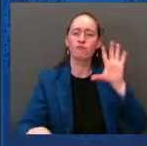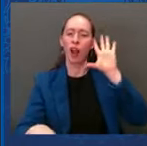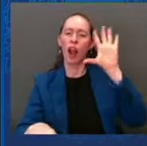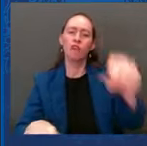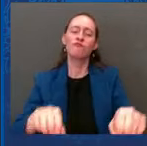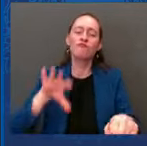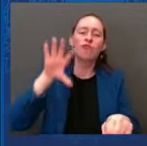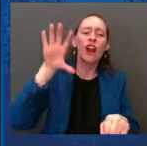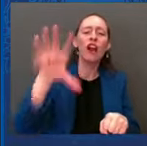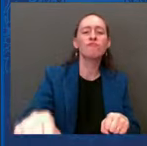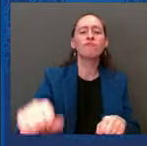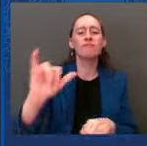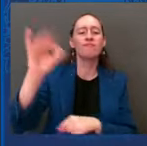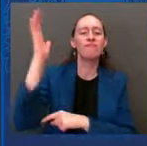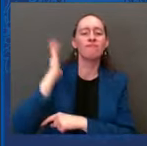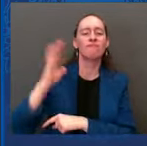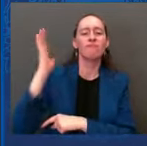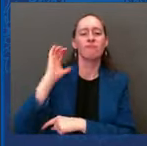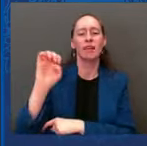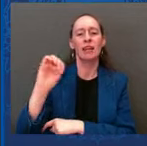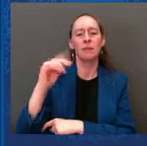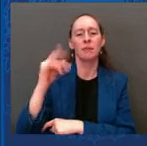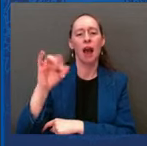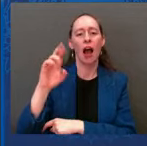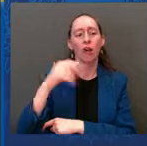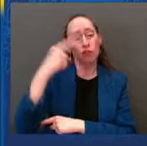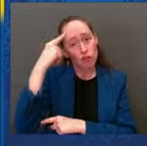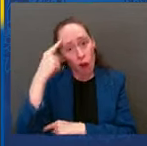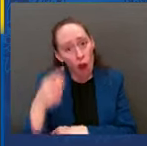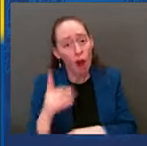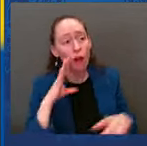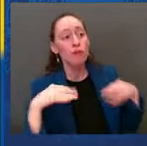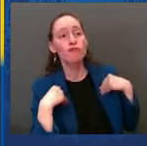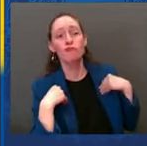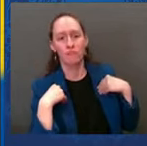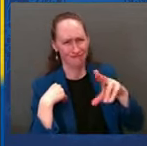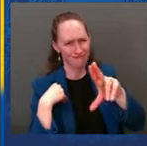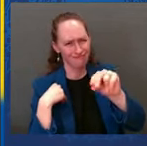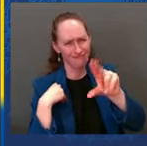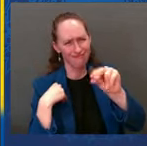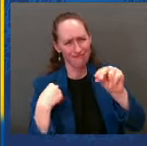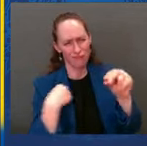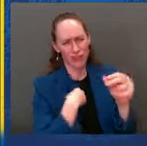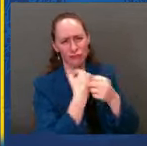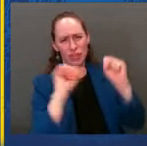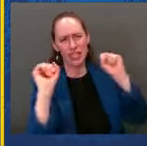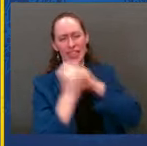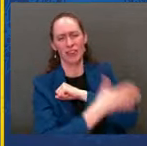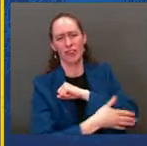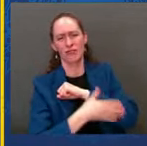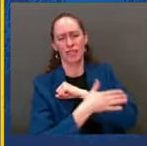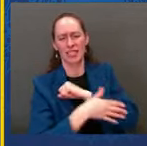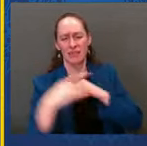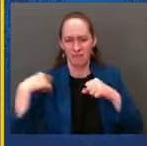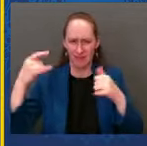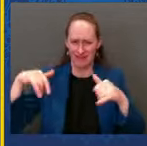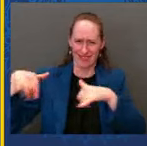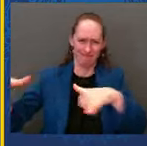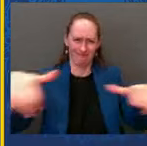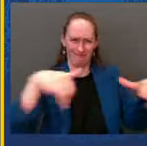the whole free world does not agree to that. The President of the United States, the leader of the free world, Joe Biden,